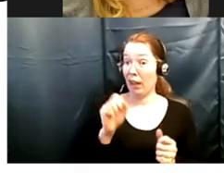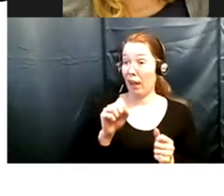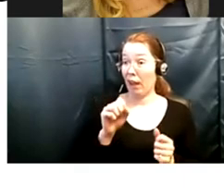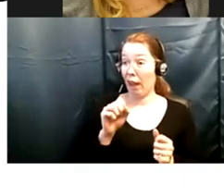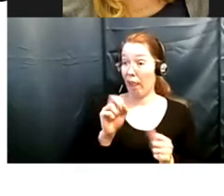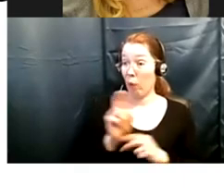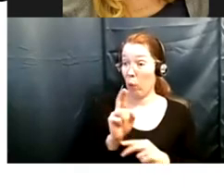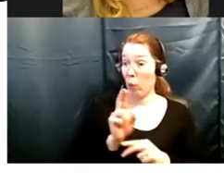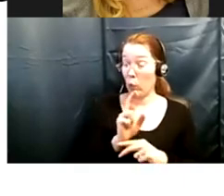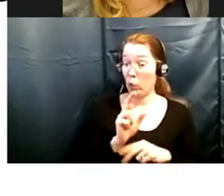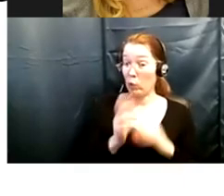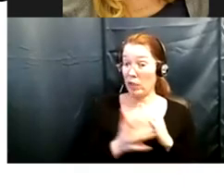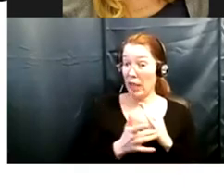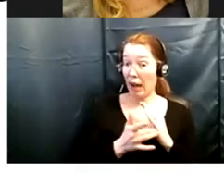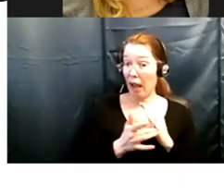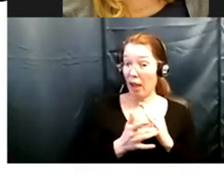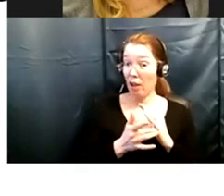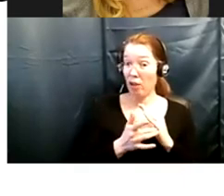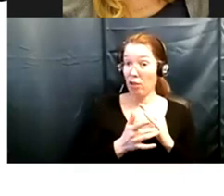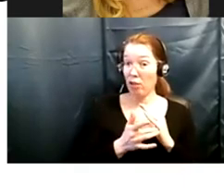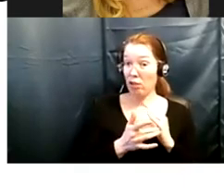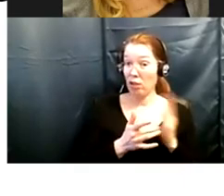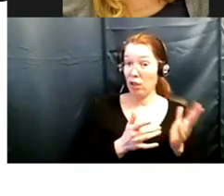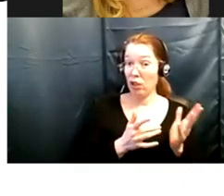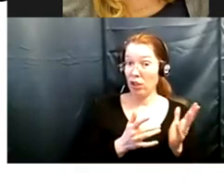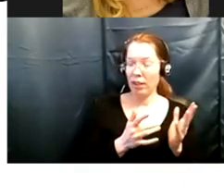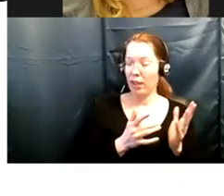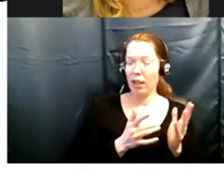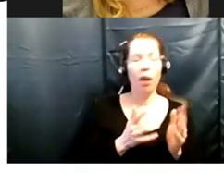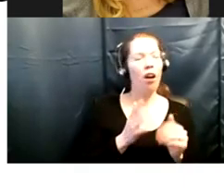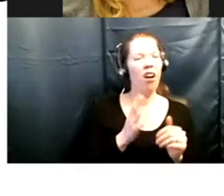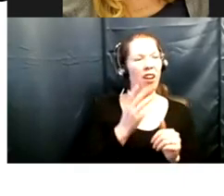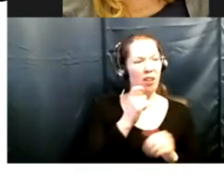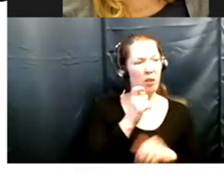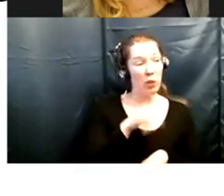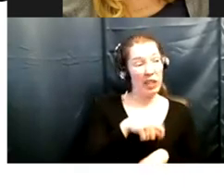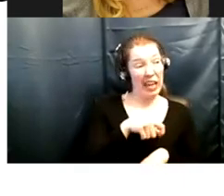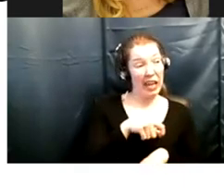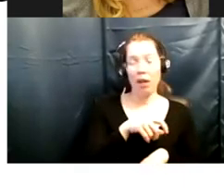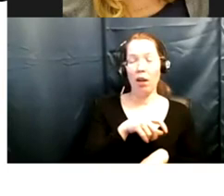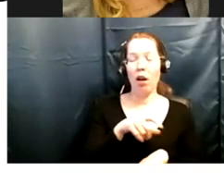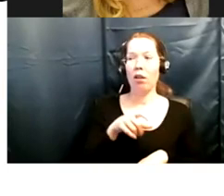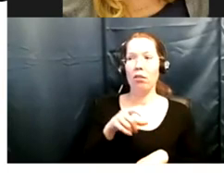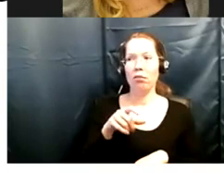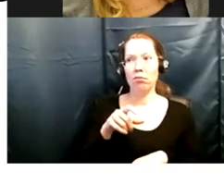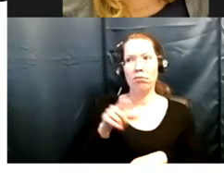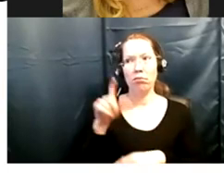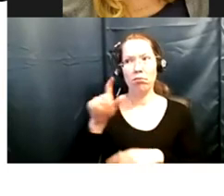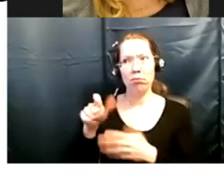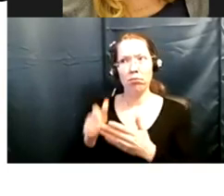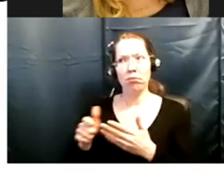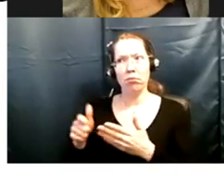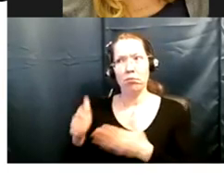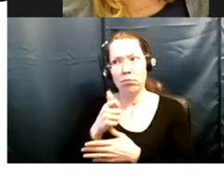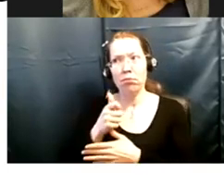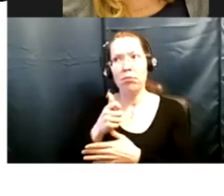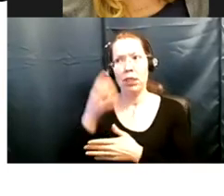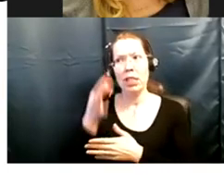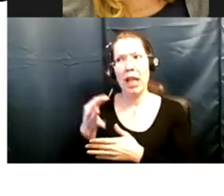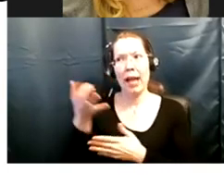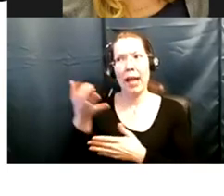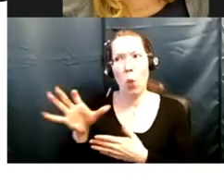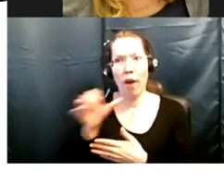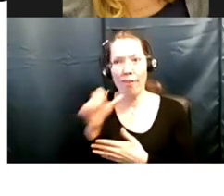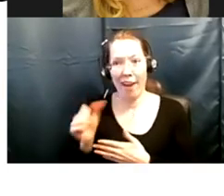really more like, why can't technology be a primary solution? We're going to need